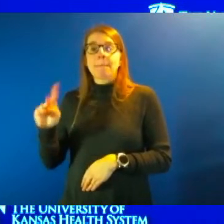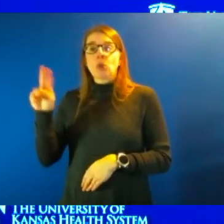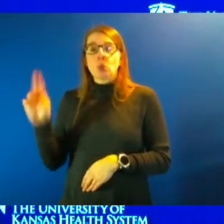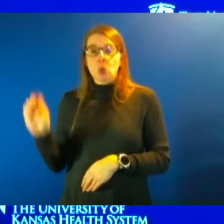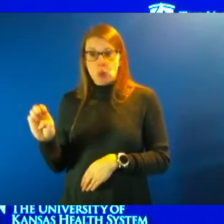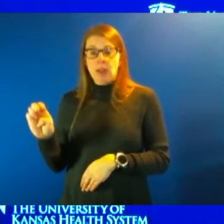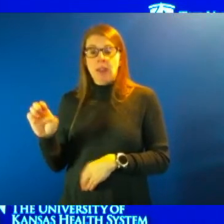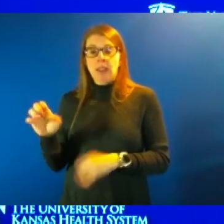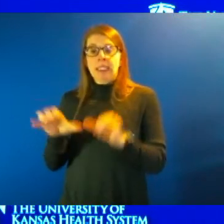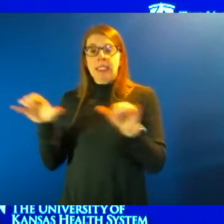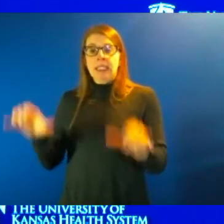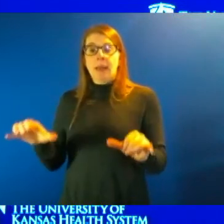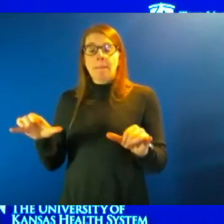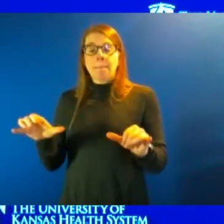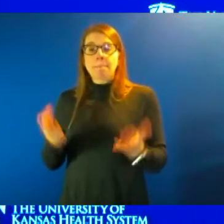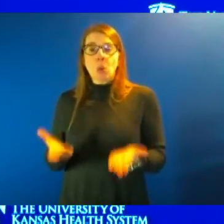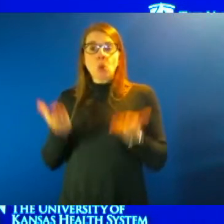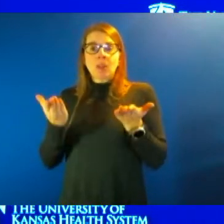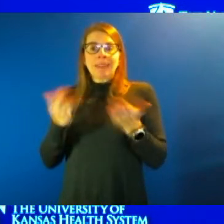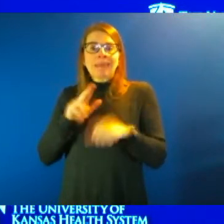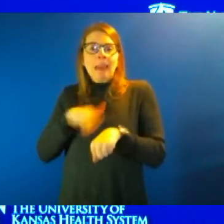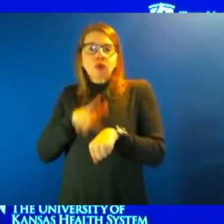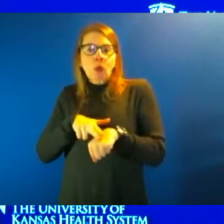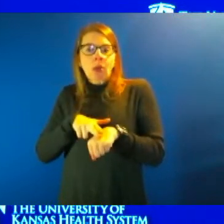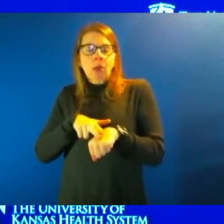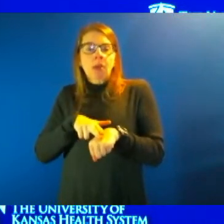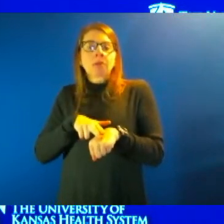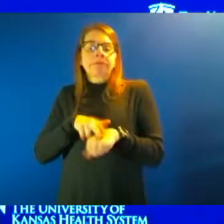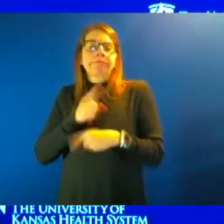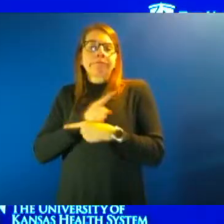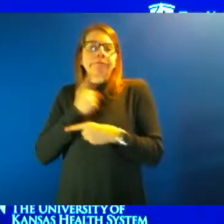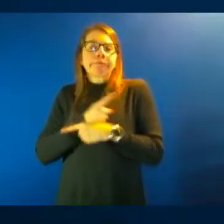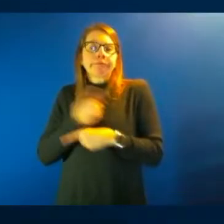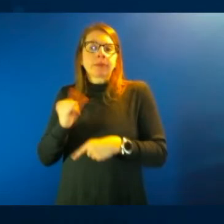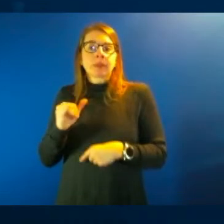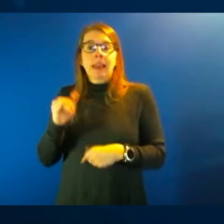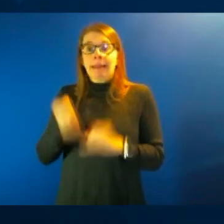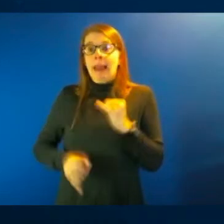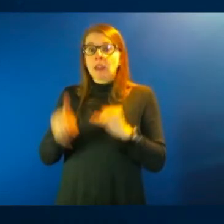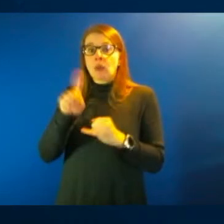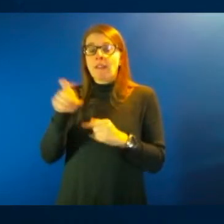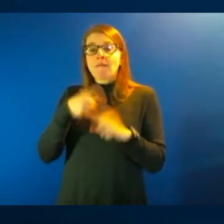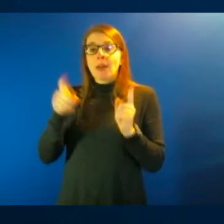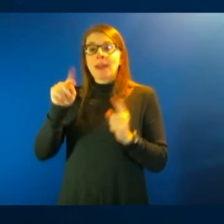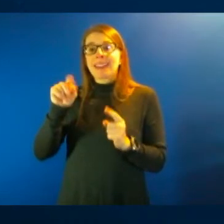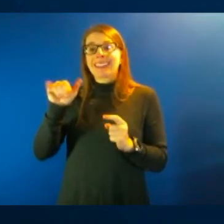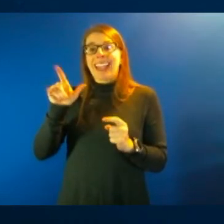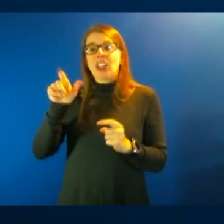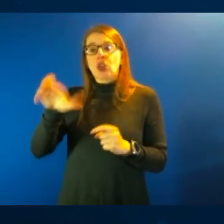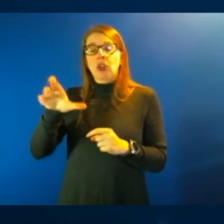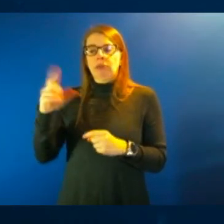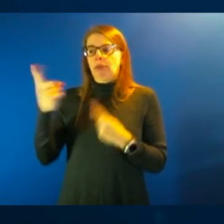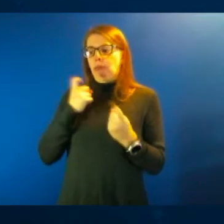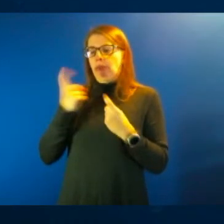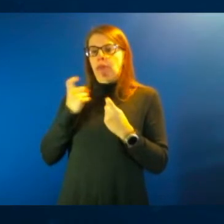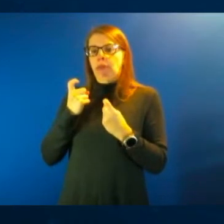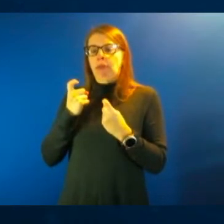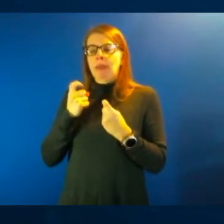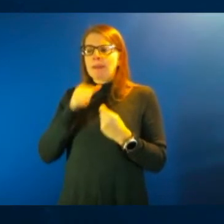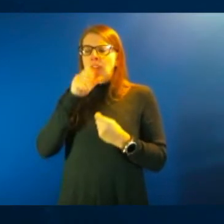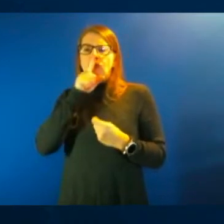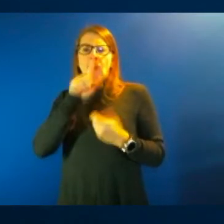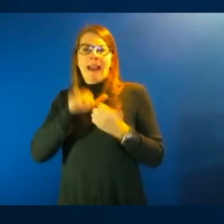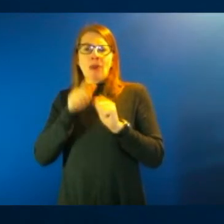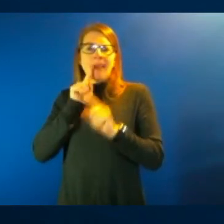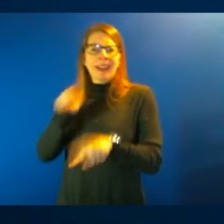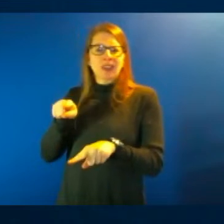been boosted naturally, is reasonable as well. Last question is from Taylor. I got asked this question and wasn't quite sure how to answer it,